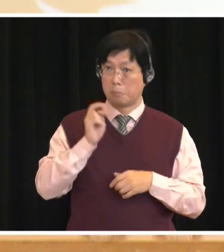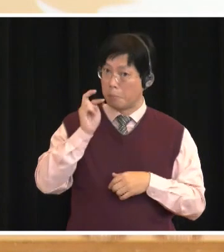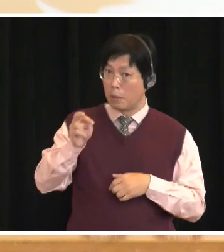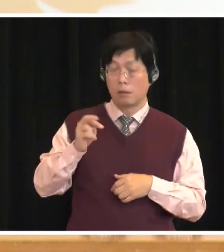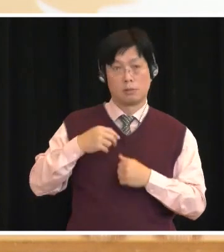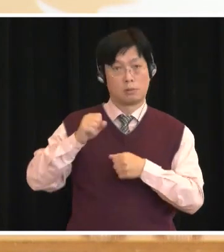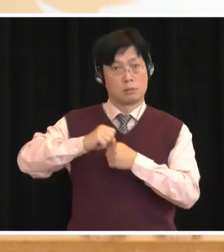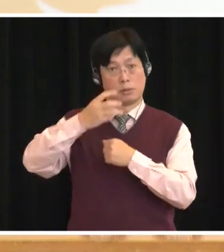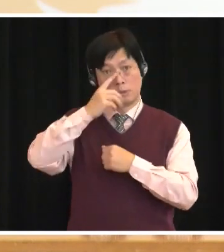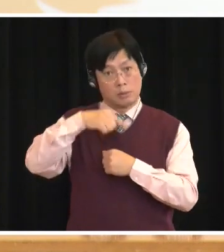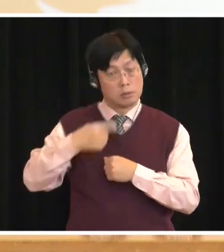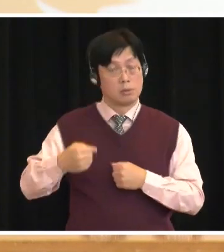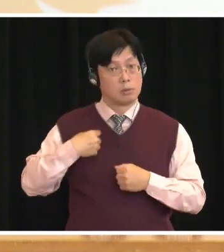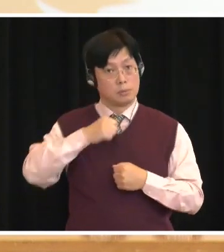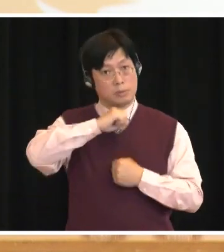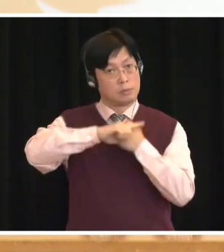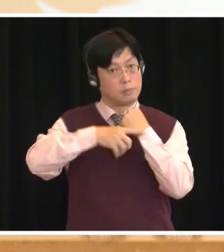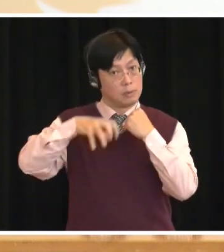And